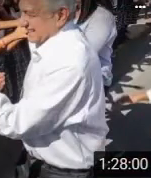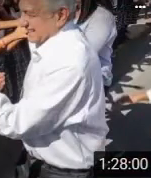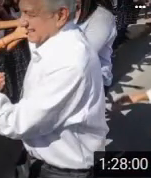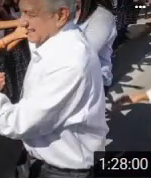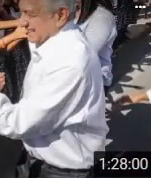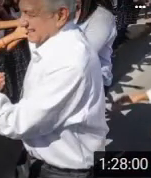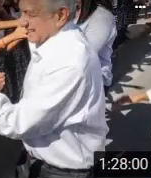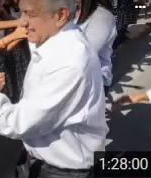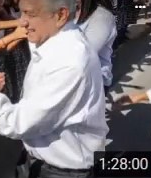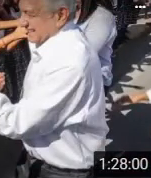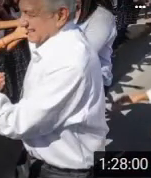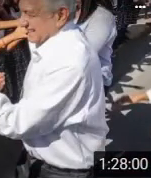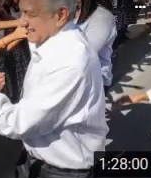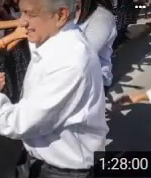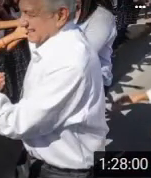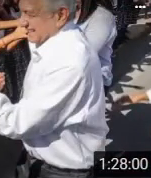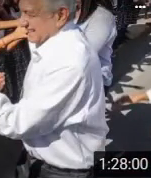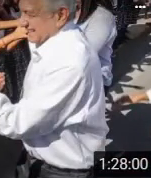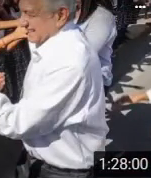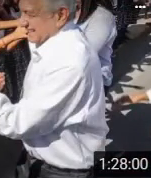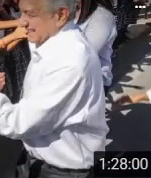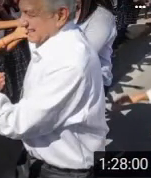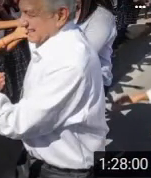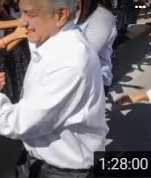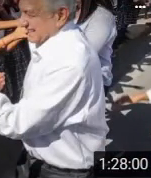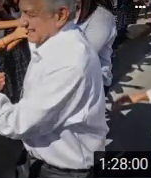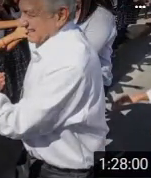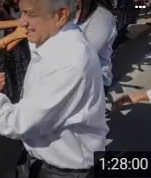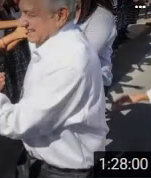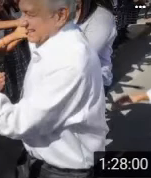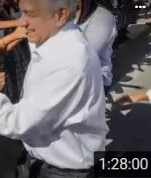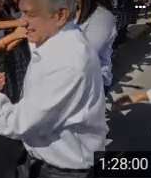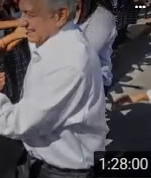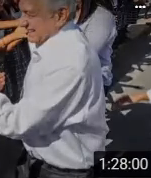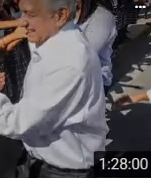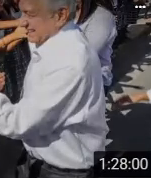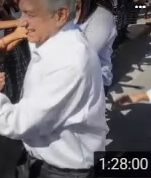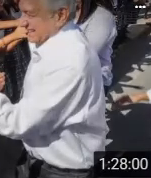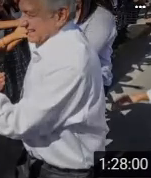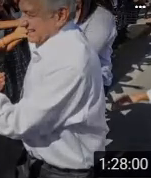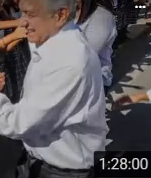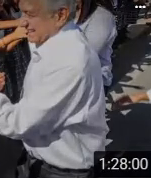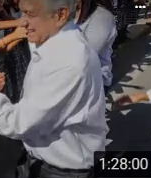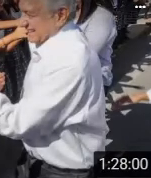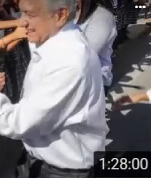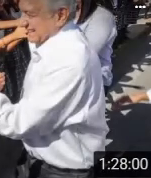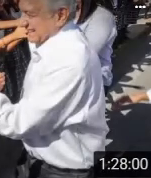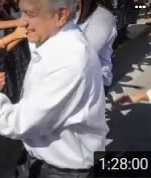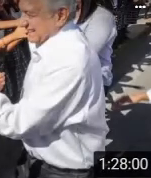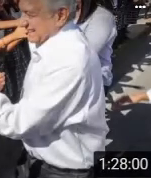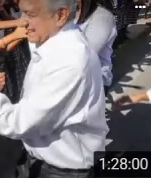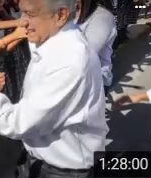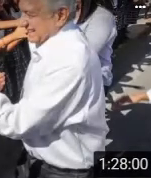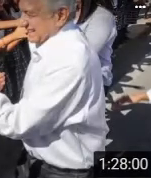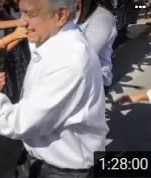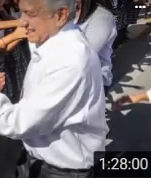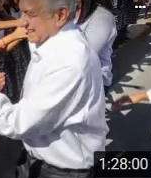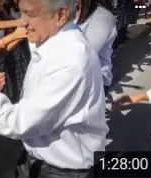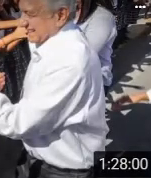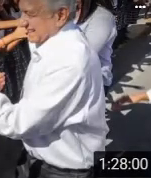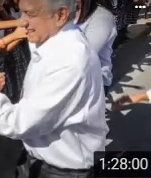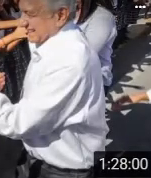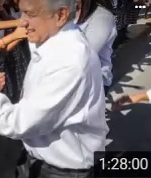but yes we will give it to them I'll do it now I gotta go now or else I won't get there